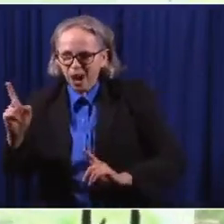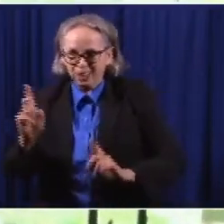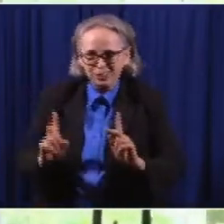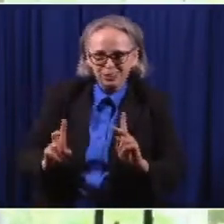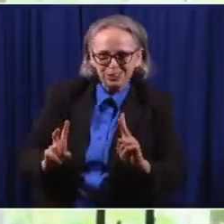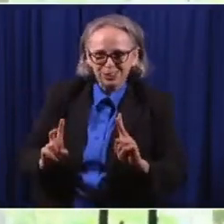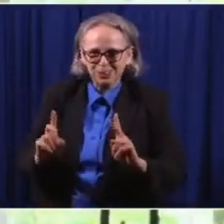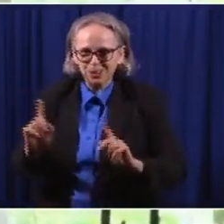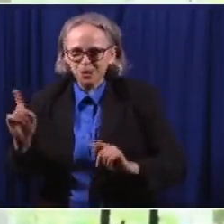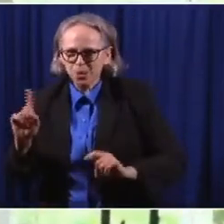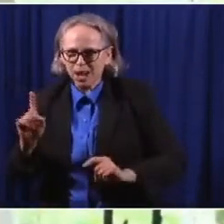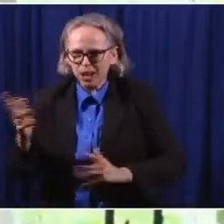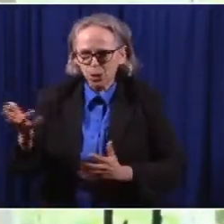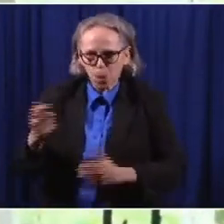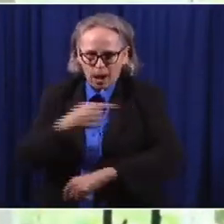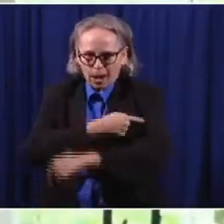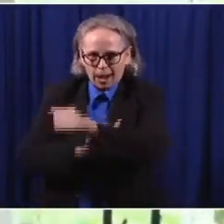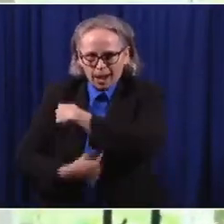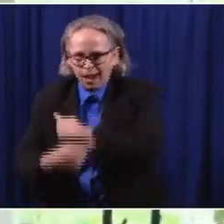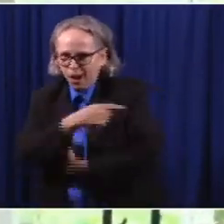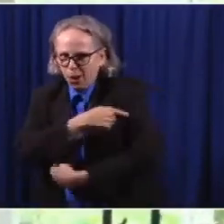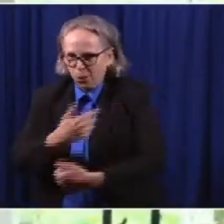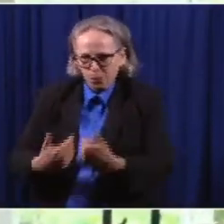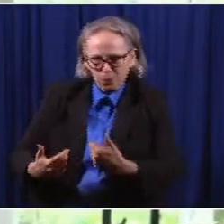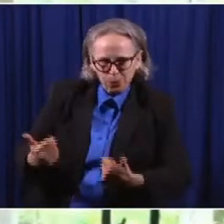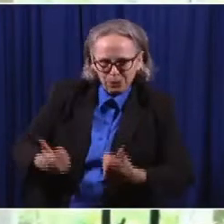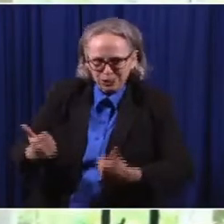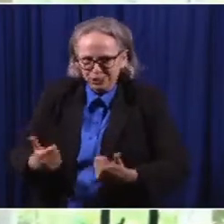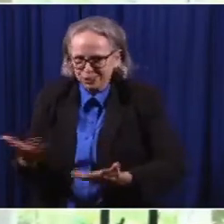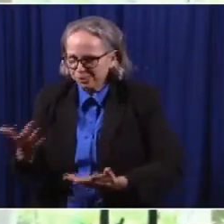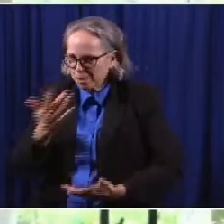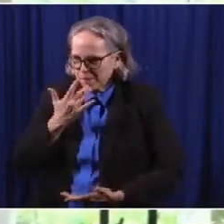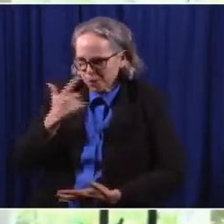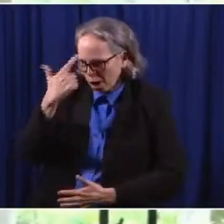You're the doctor. Yeah. Where do you say? There